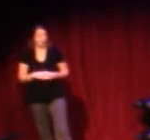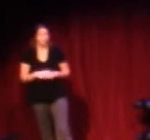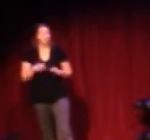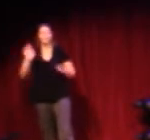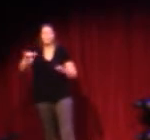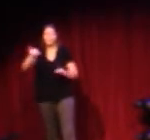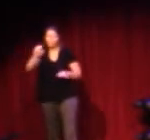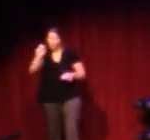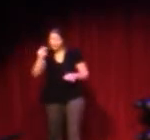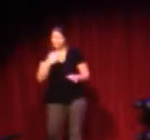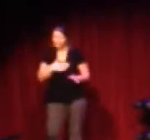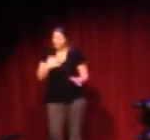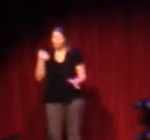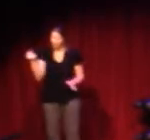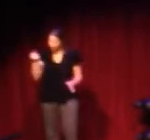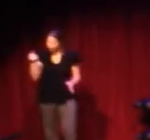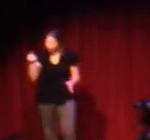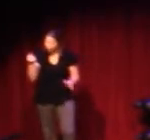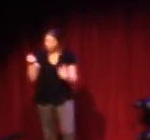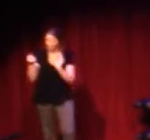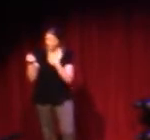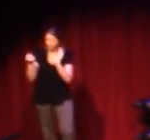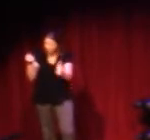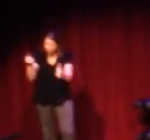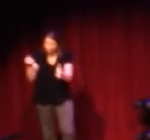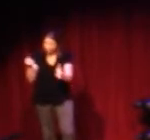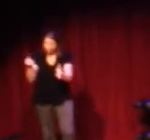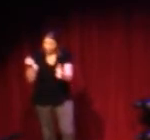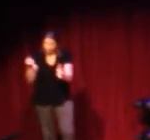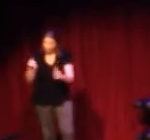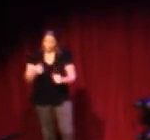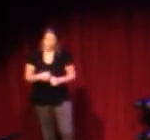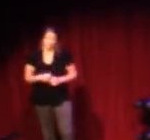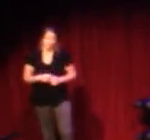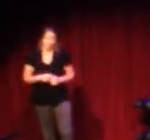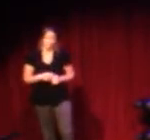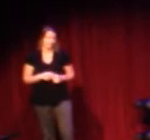Jackson, I just need you to just hold on to the drumsticks.